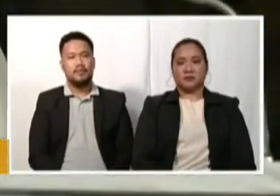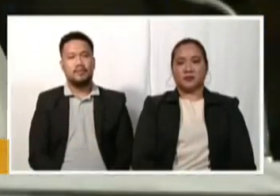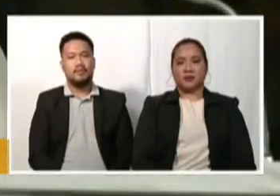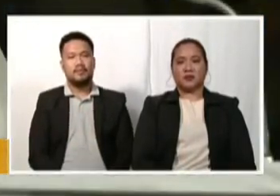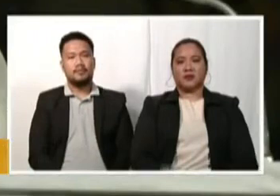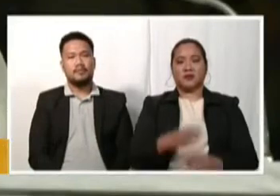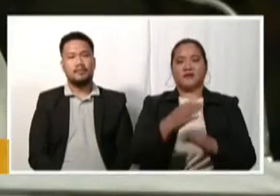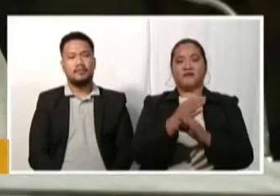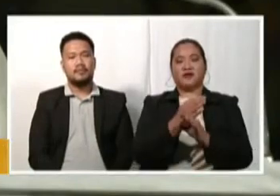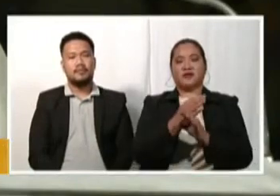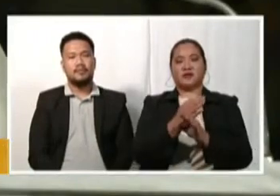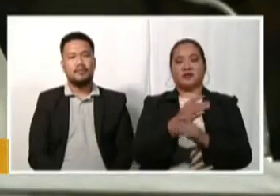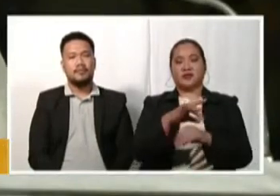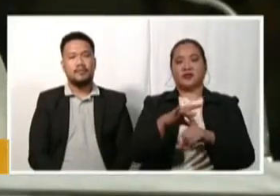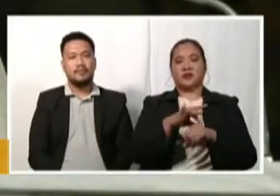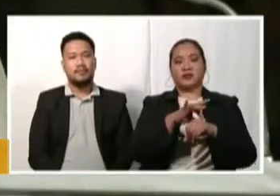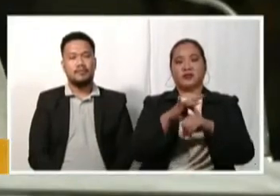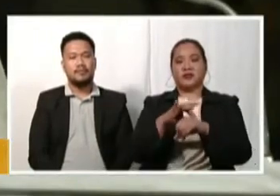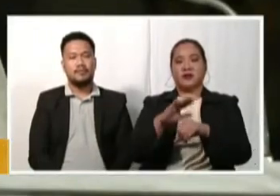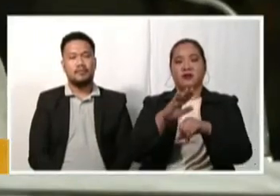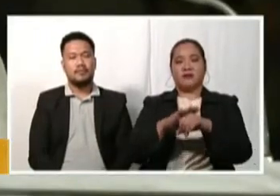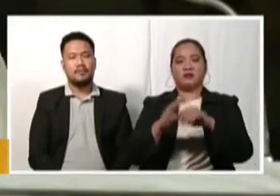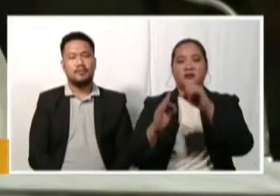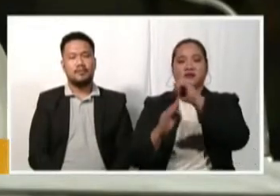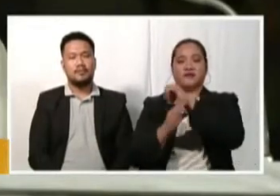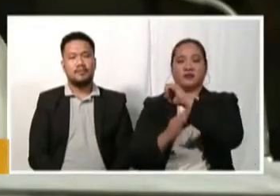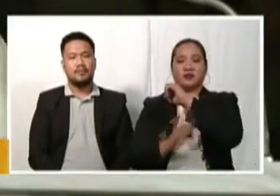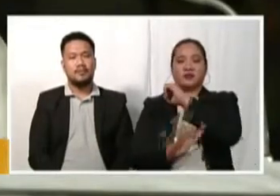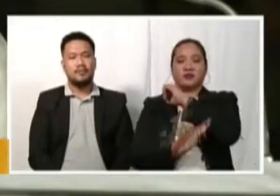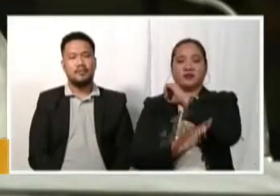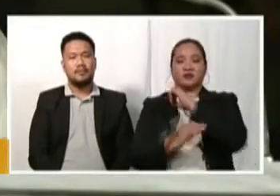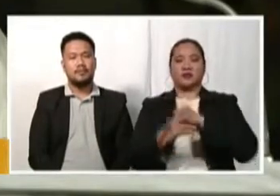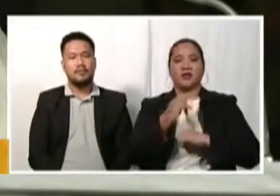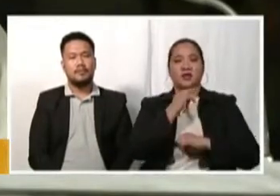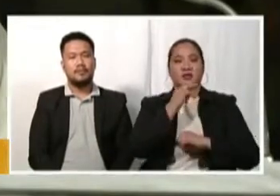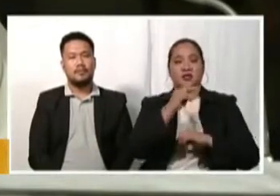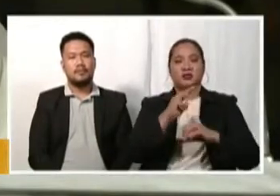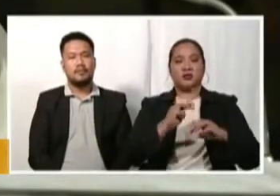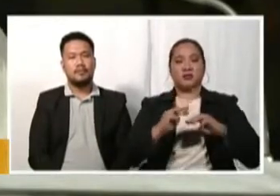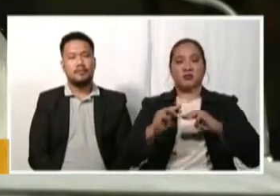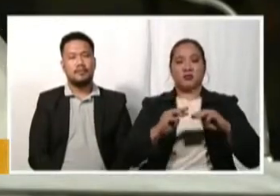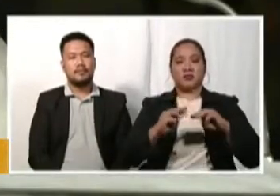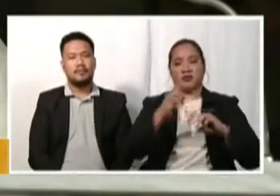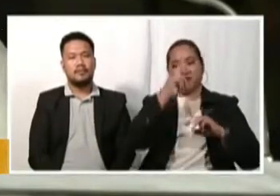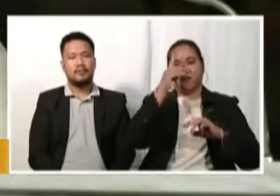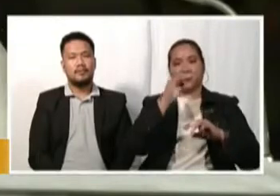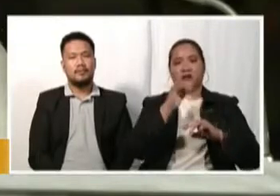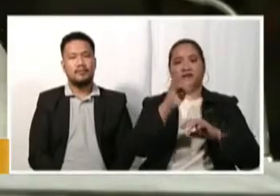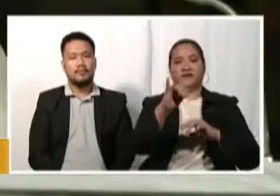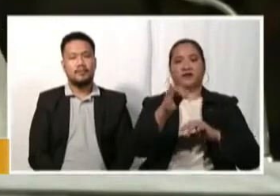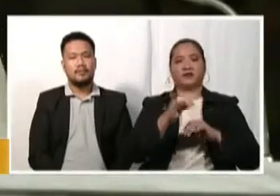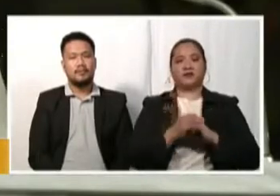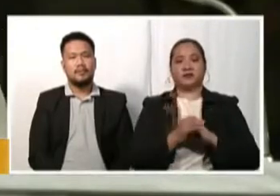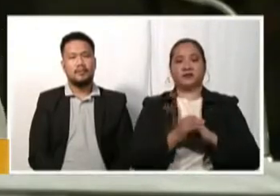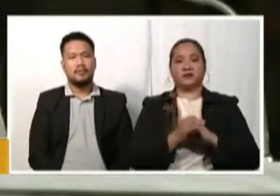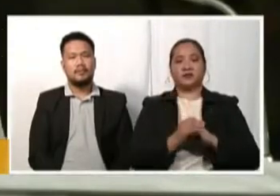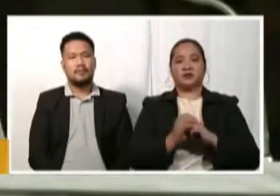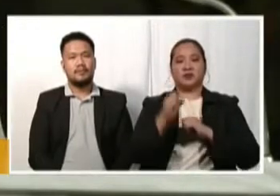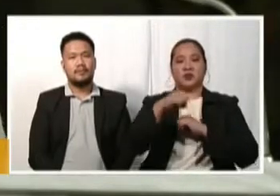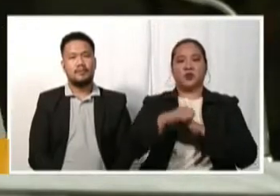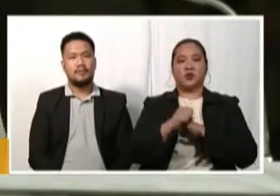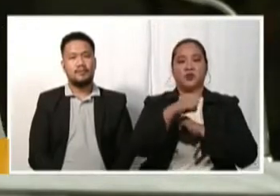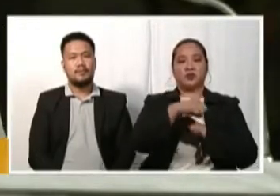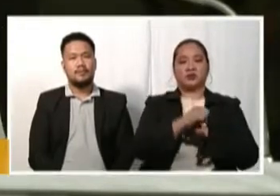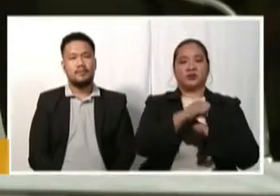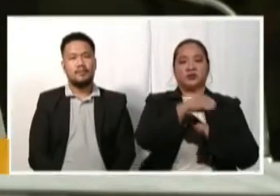You fix the earth upon its foundation, not to be moved forever. With the ocean,